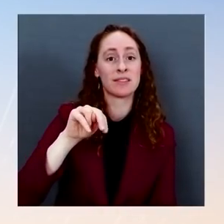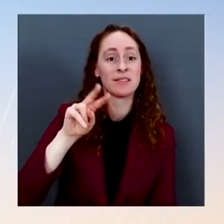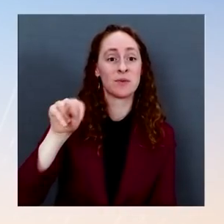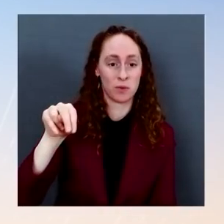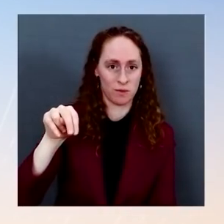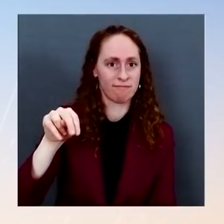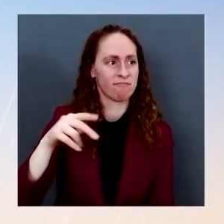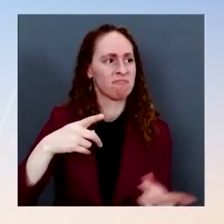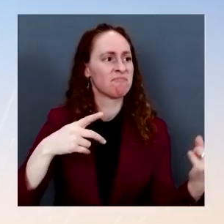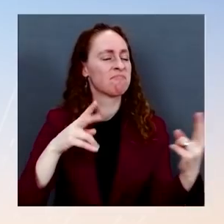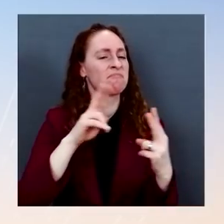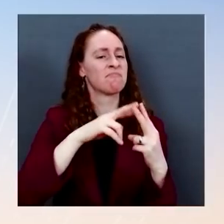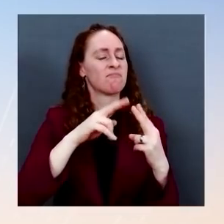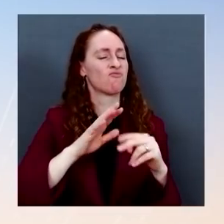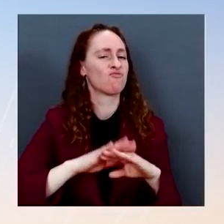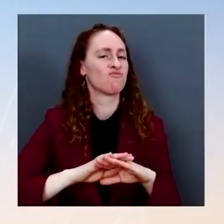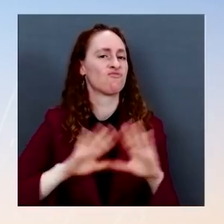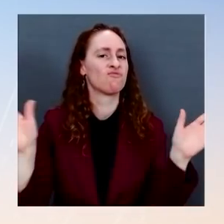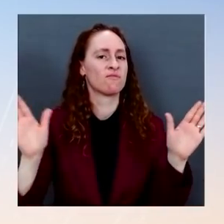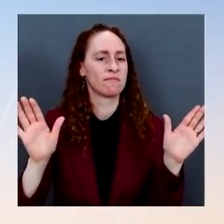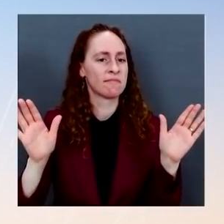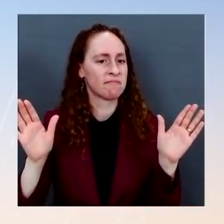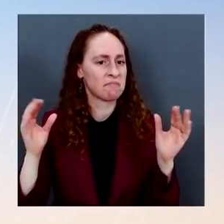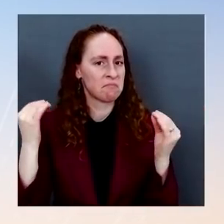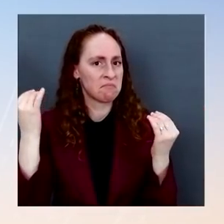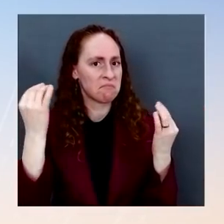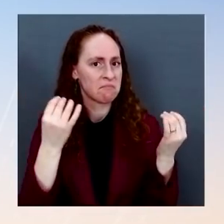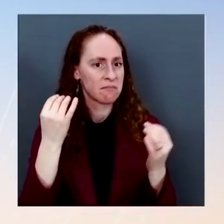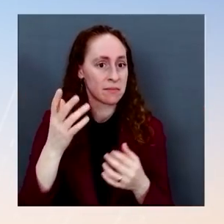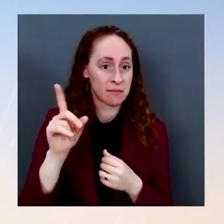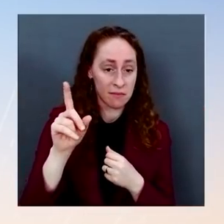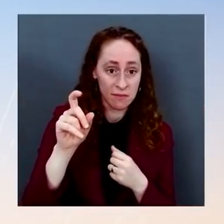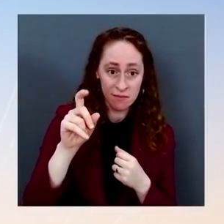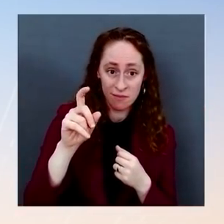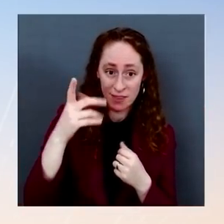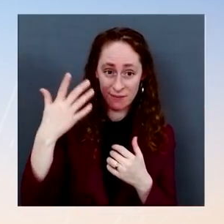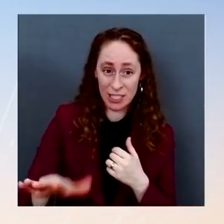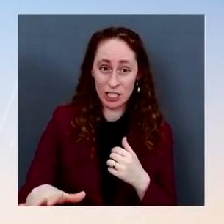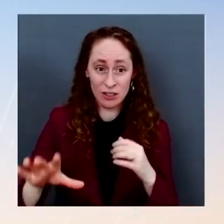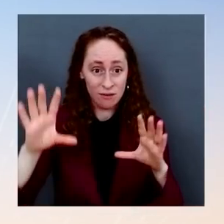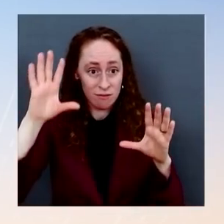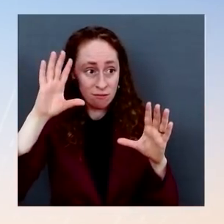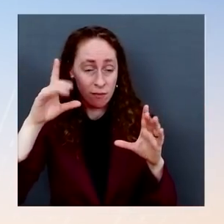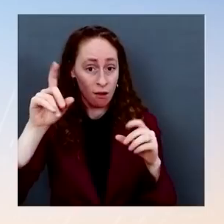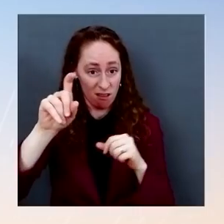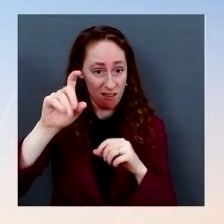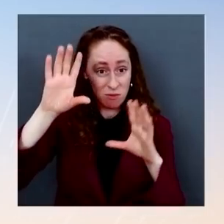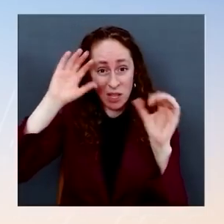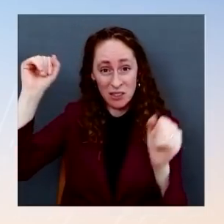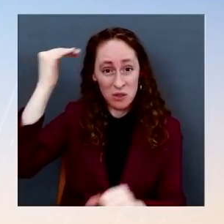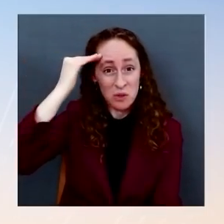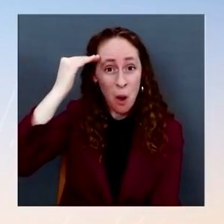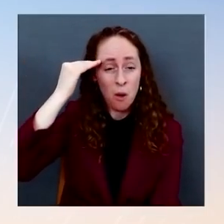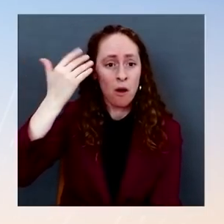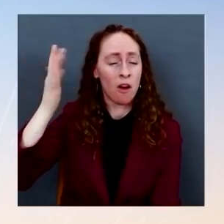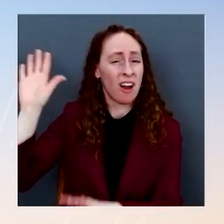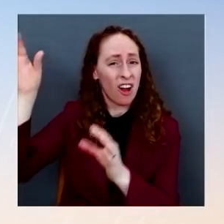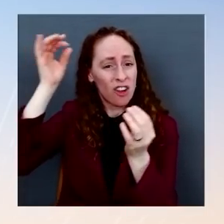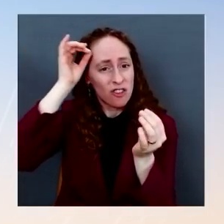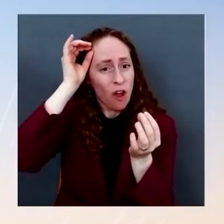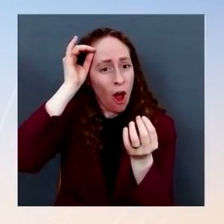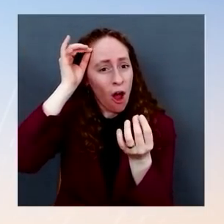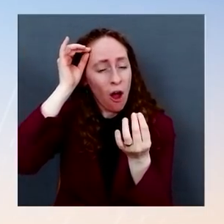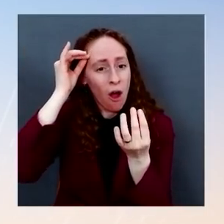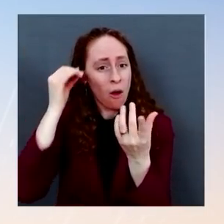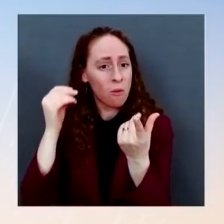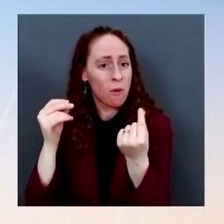about, and does he have an opinion on the exodus of members of his own party? I have learned my lesson and